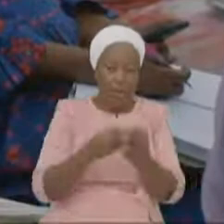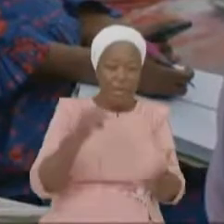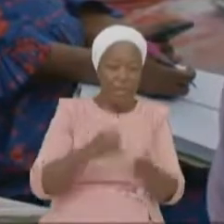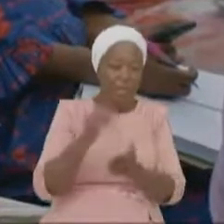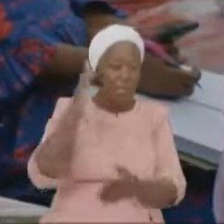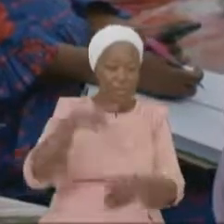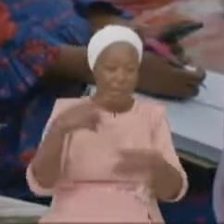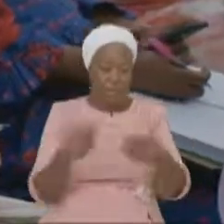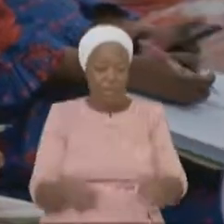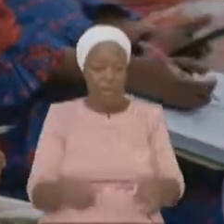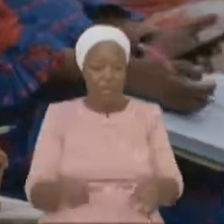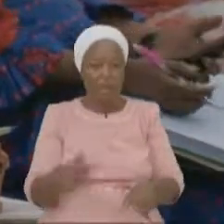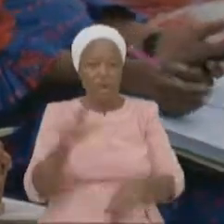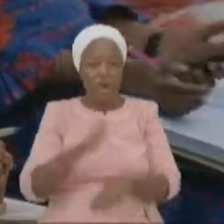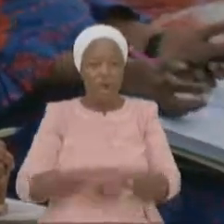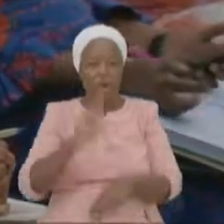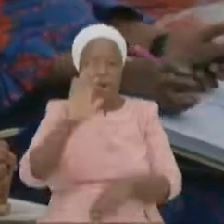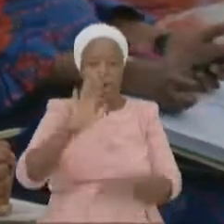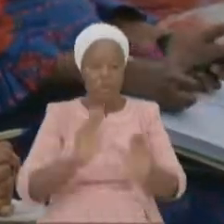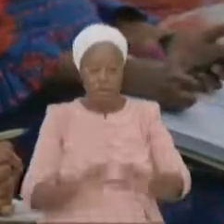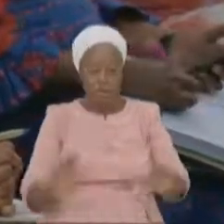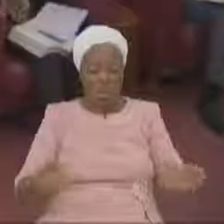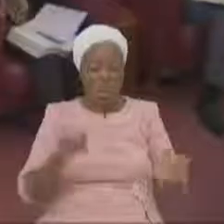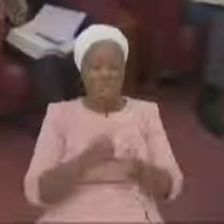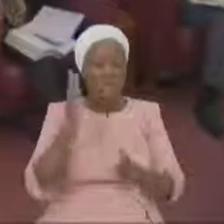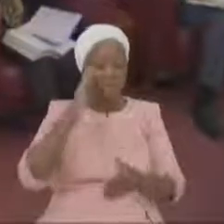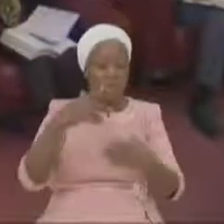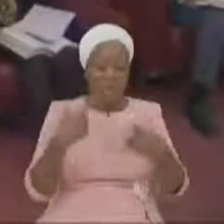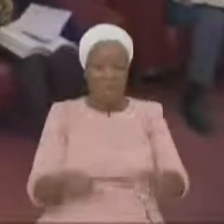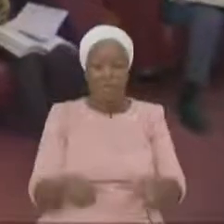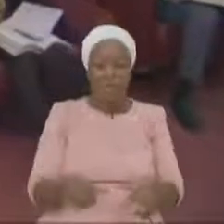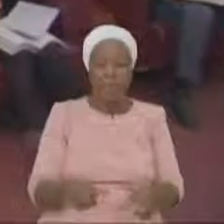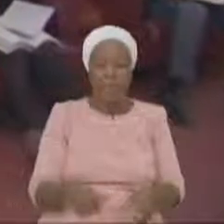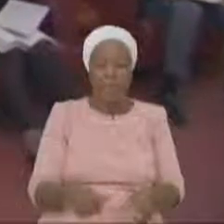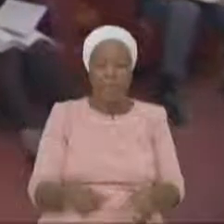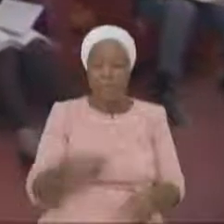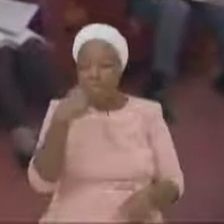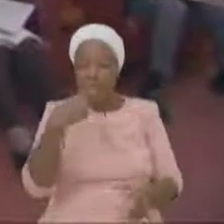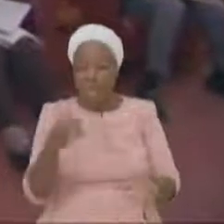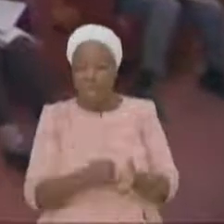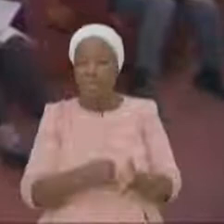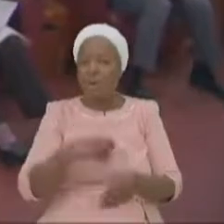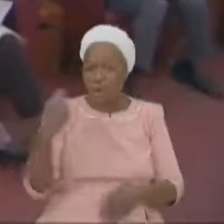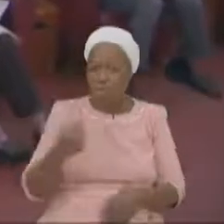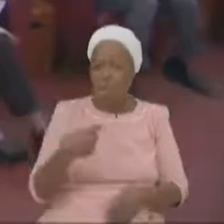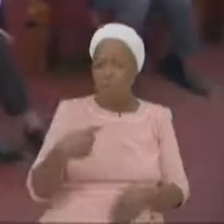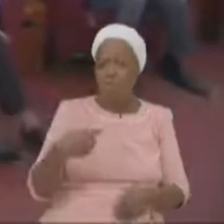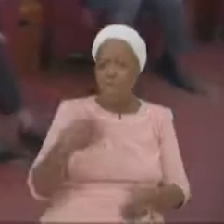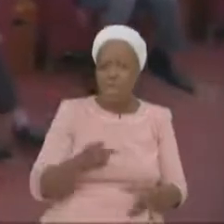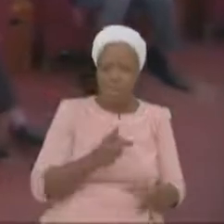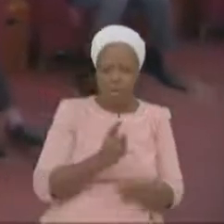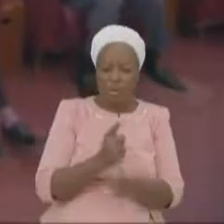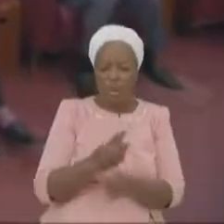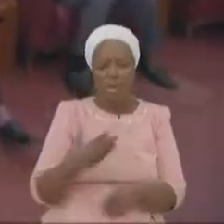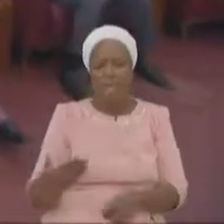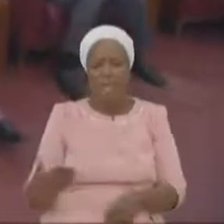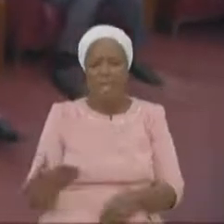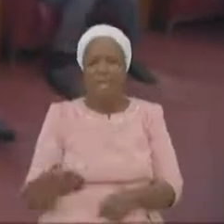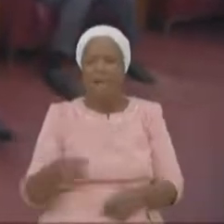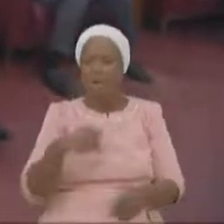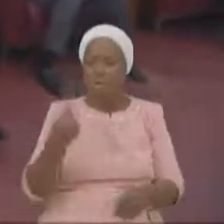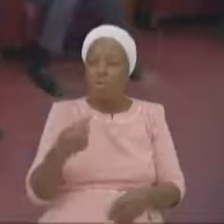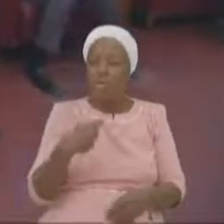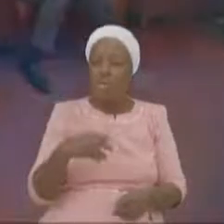happen. On your children, it will happen. Say it. Always say the right thing. Always say the